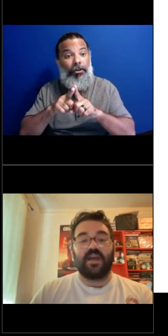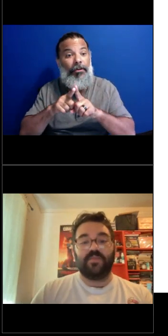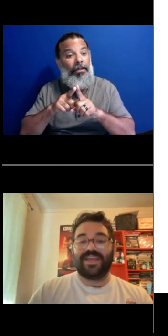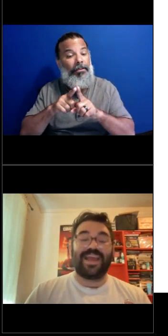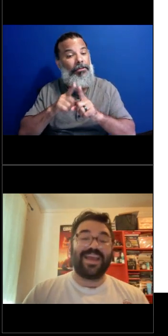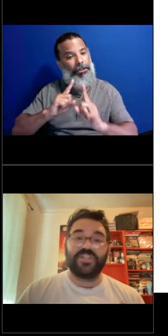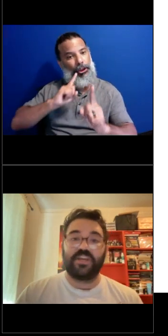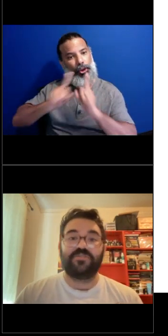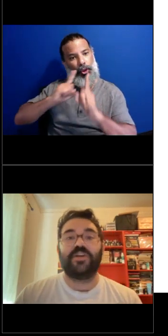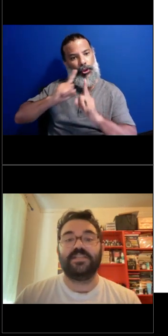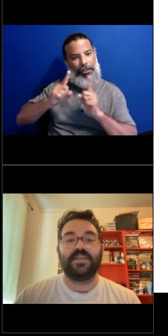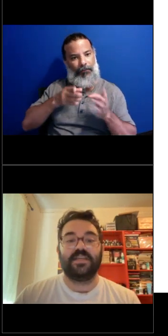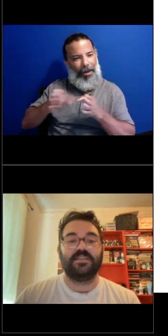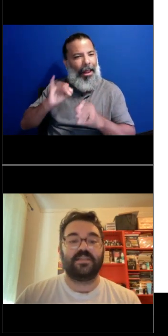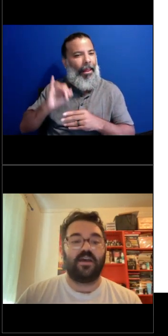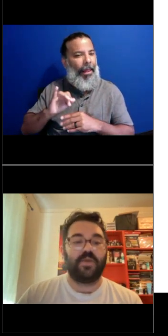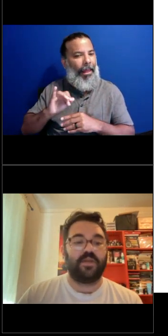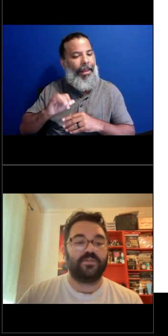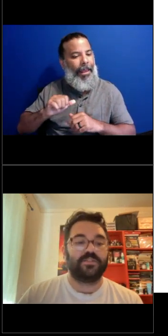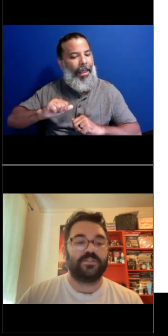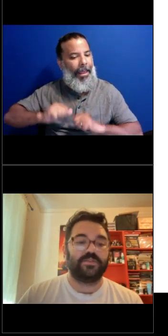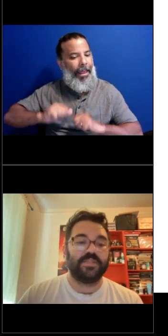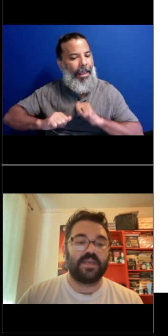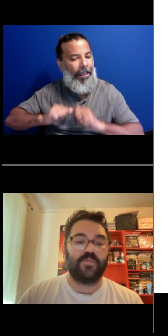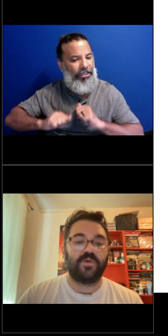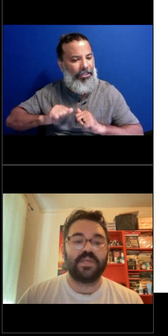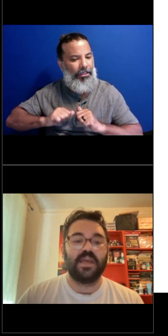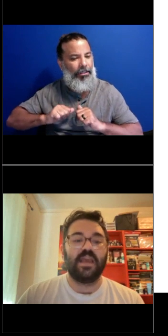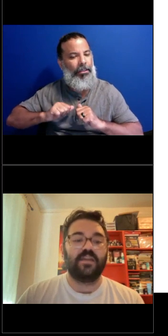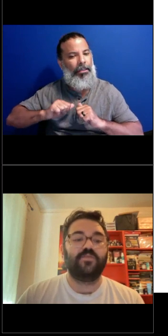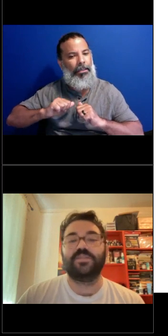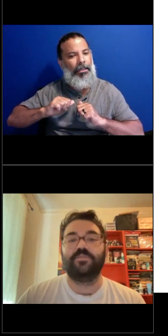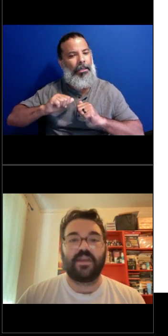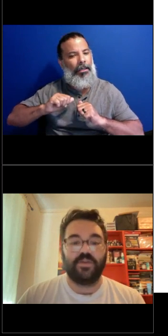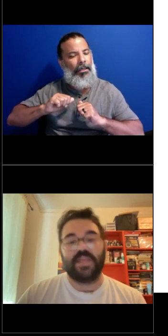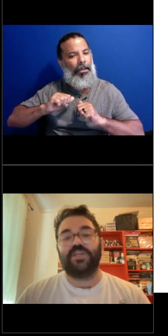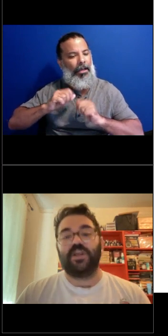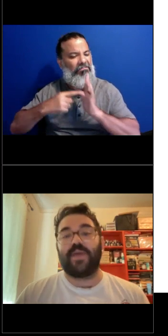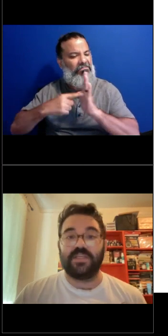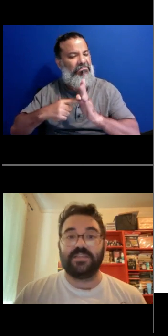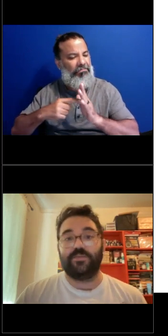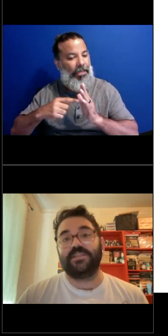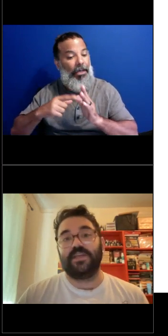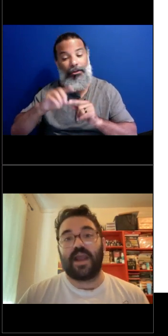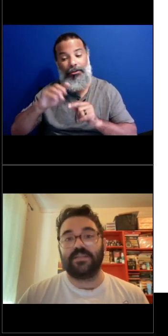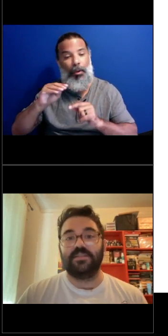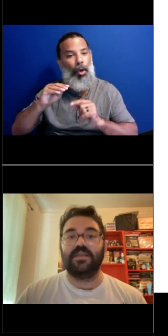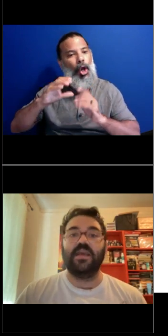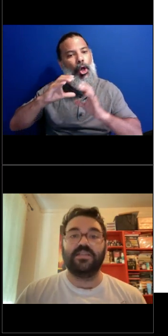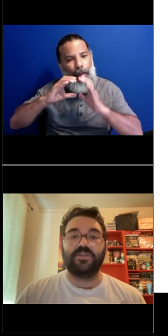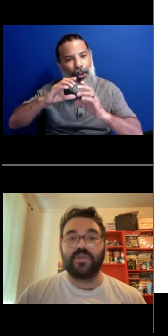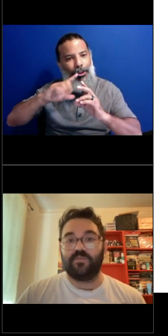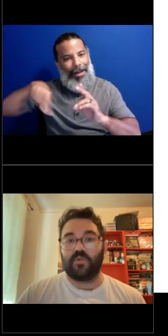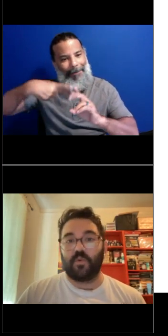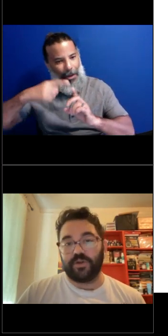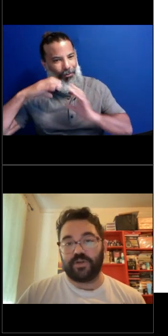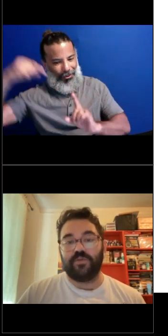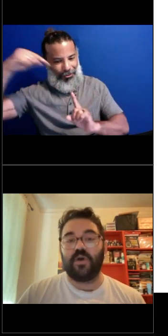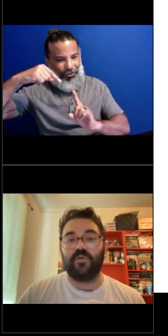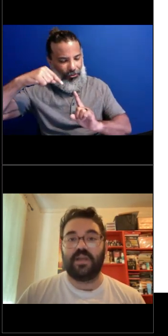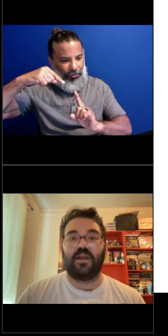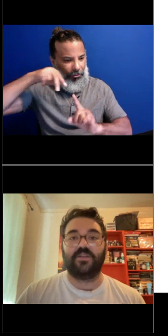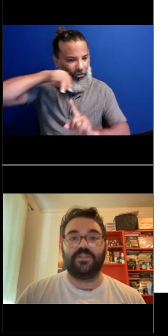strategies like hedging, for instance, and I'll show some examples. And of course, meta-communication about these linguistic practices is a really